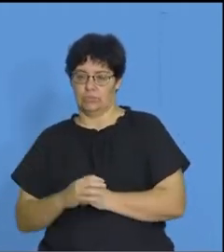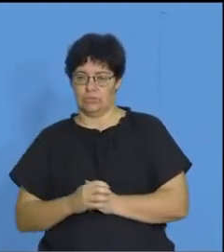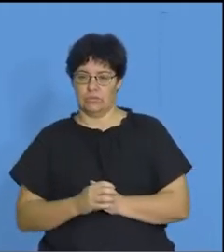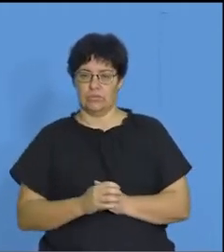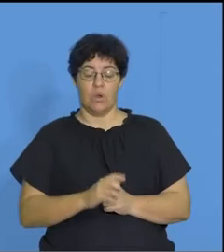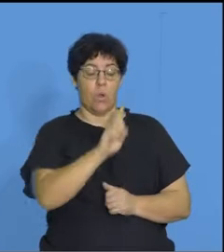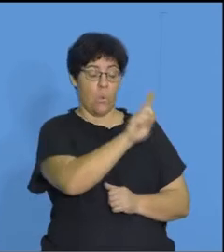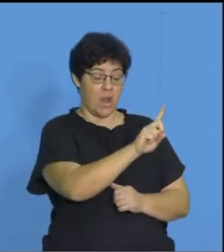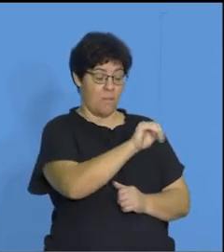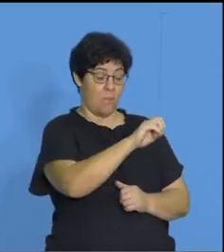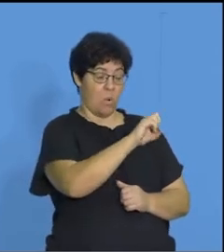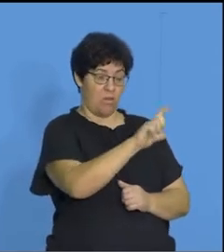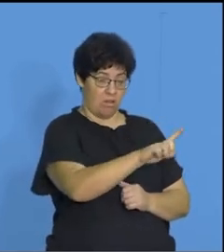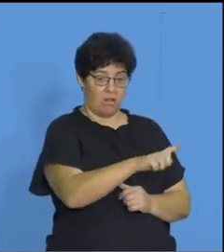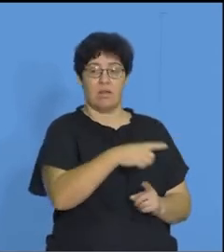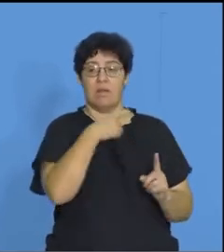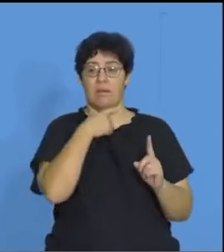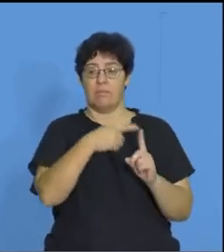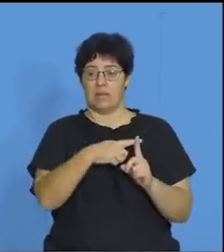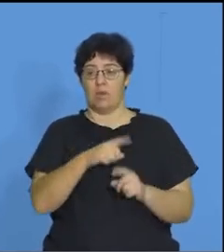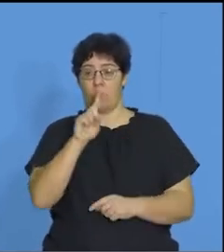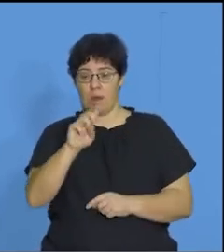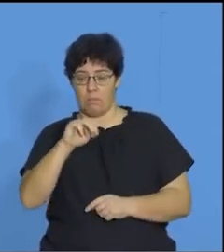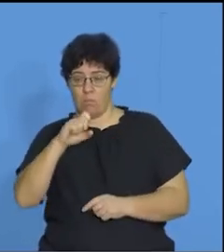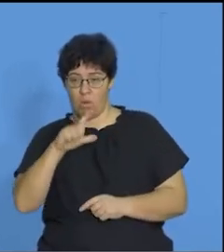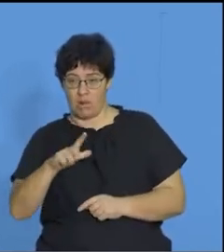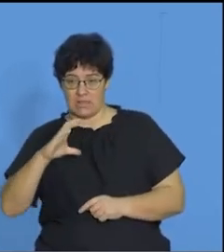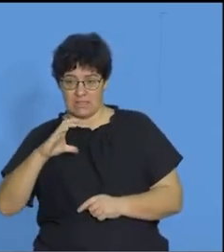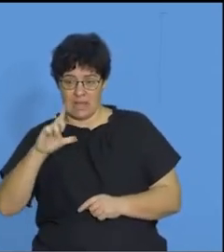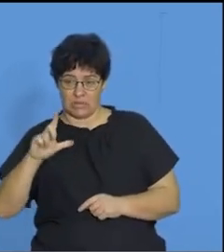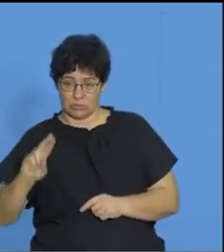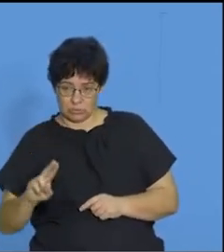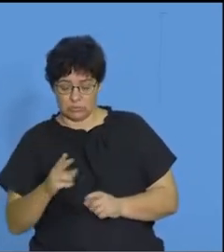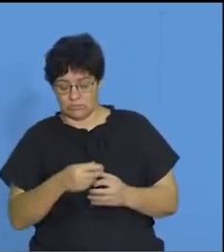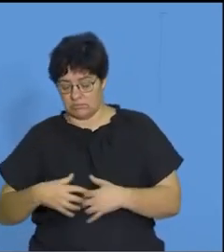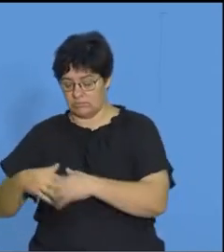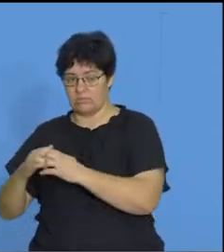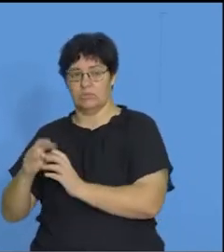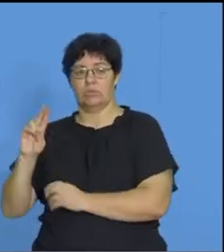reacts with 1 mole of chlorine to form 2 moles. So if we put this